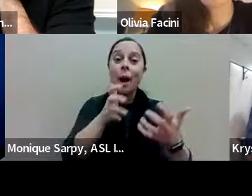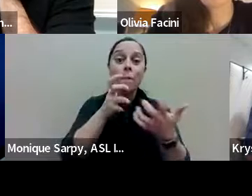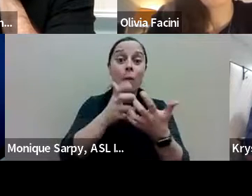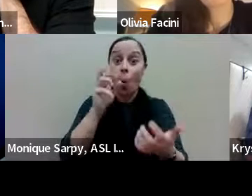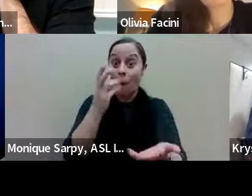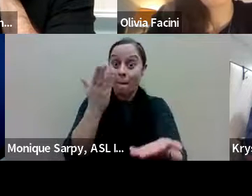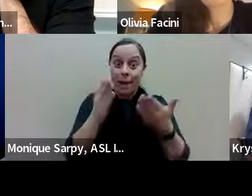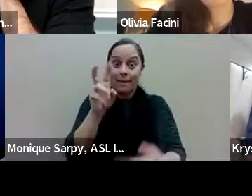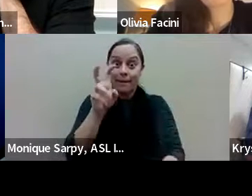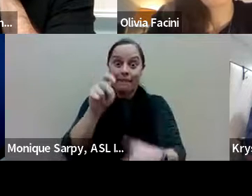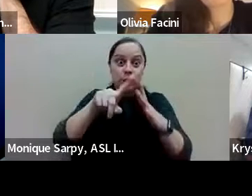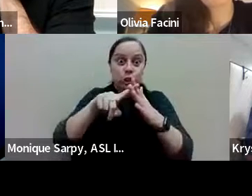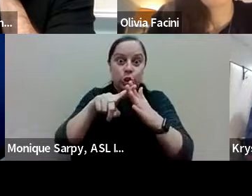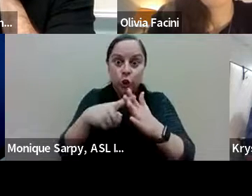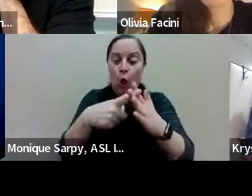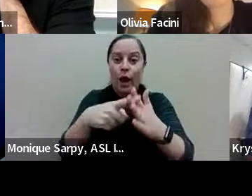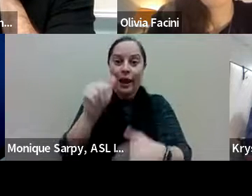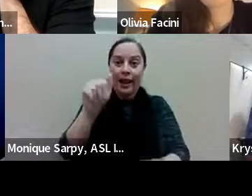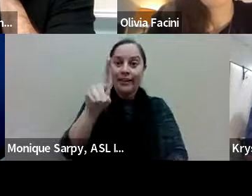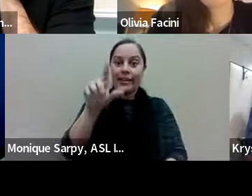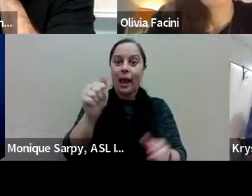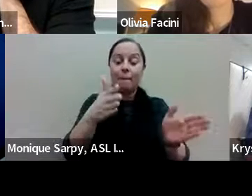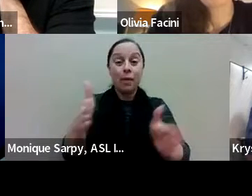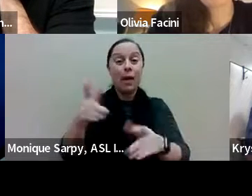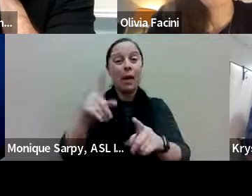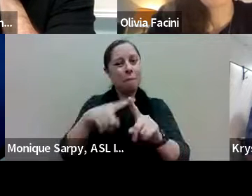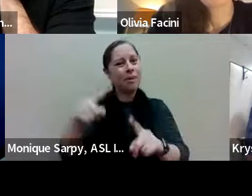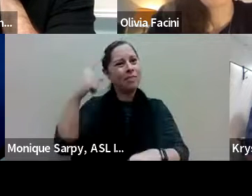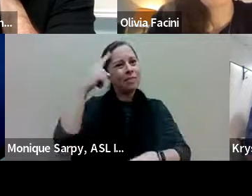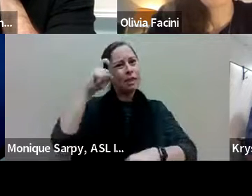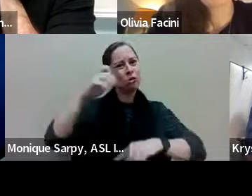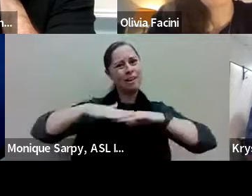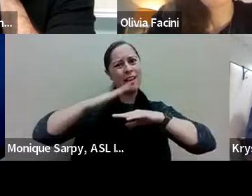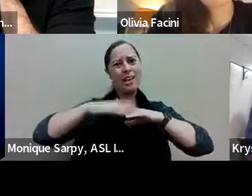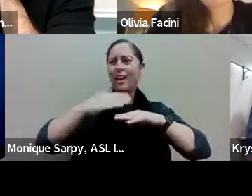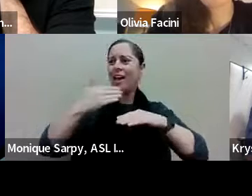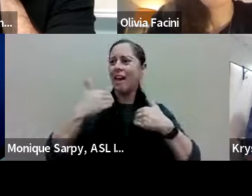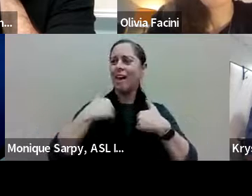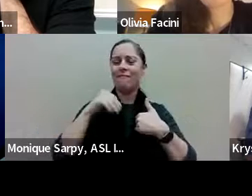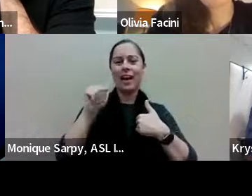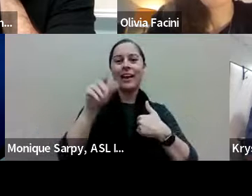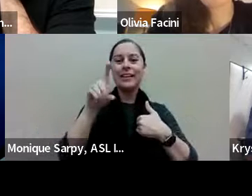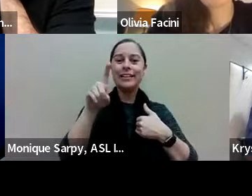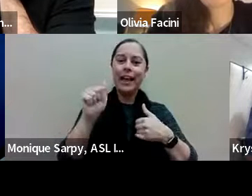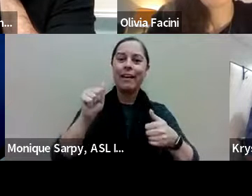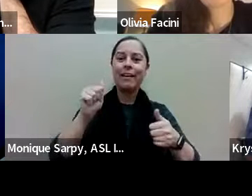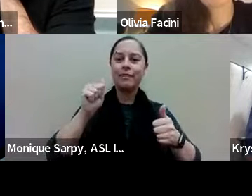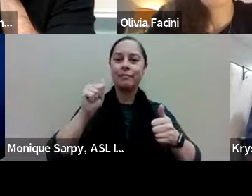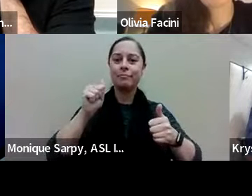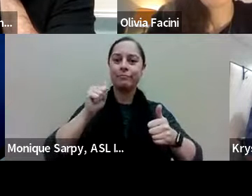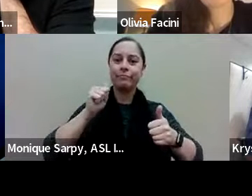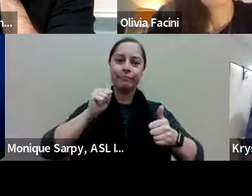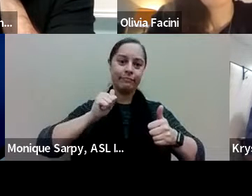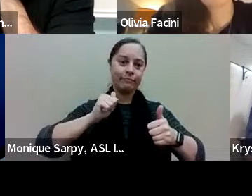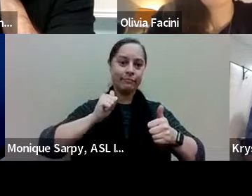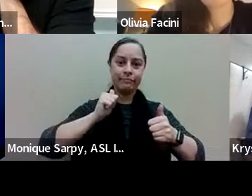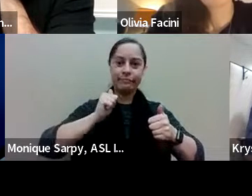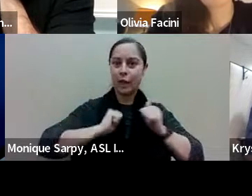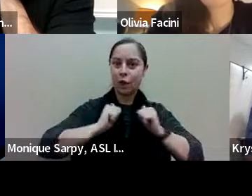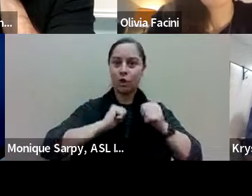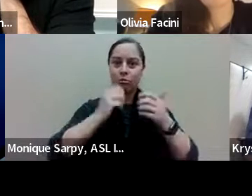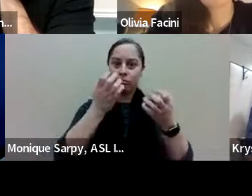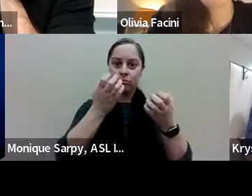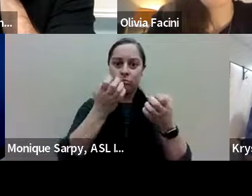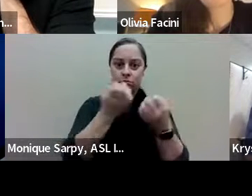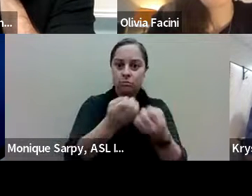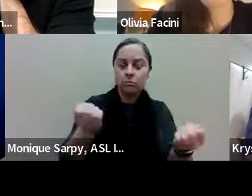plan. I just think all of these theaters really should have some type of ADA theater plan. And if they have an existing one,